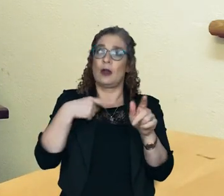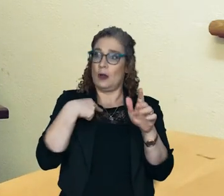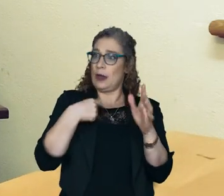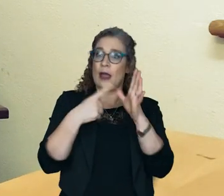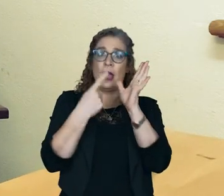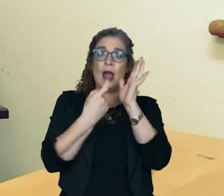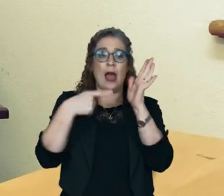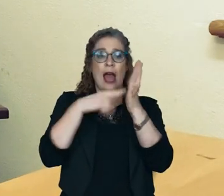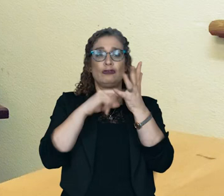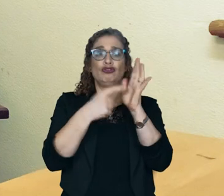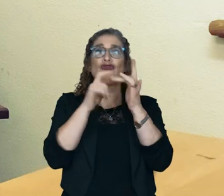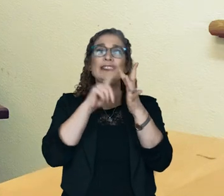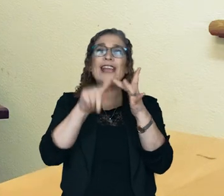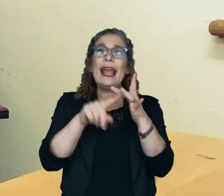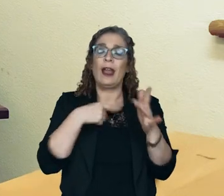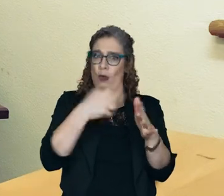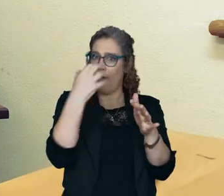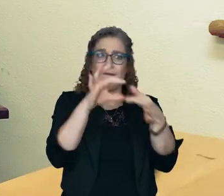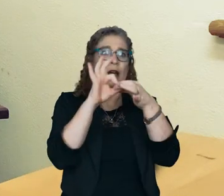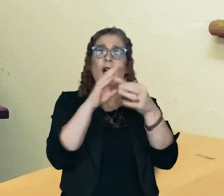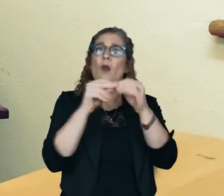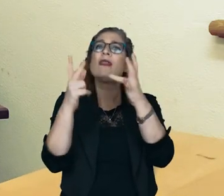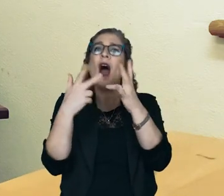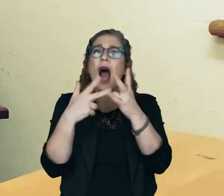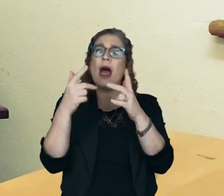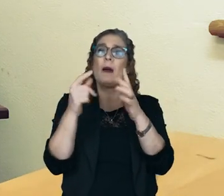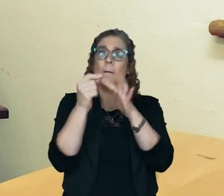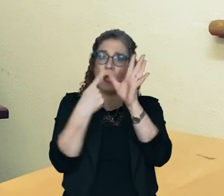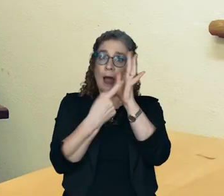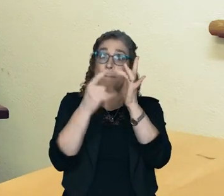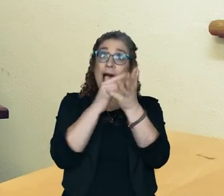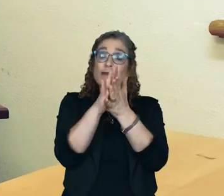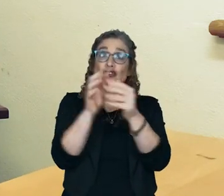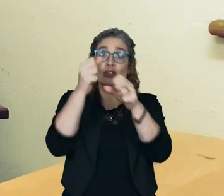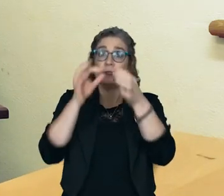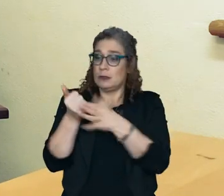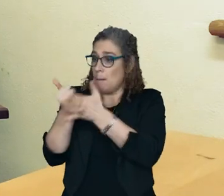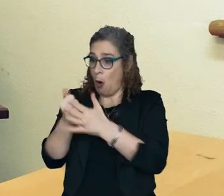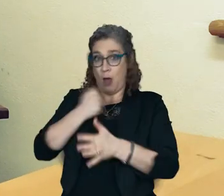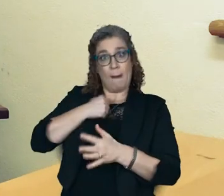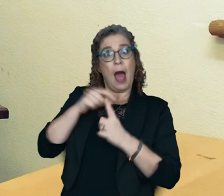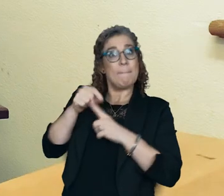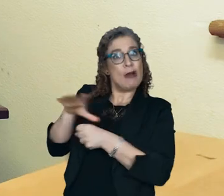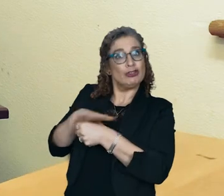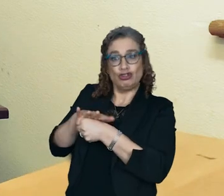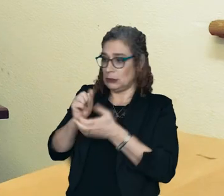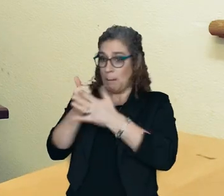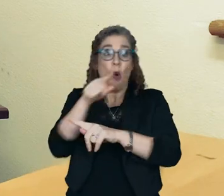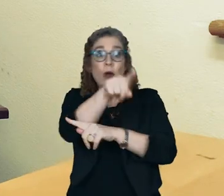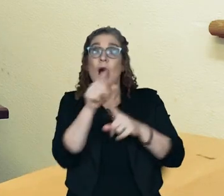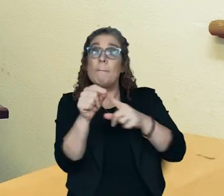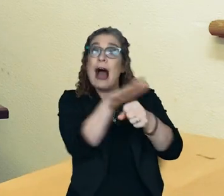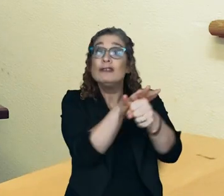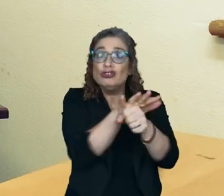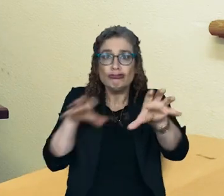Trichy, there are some parish-to-parish links where parishes support one another. But also in Wyoming, they're